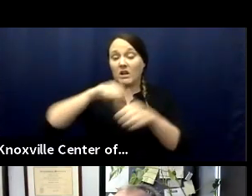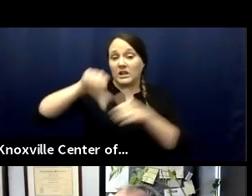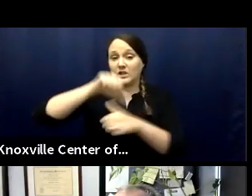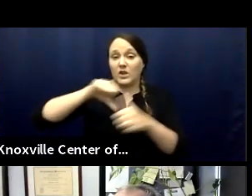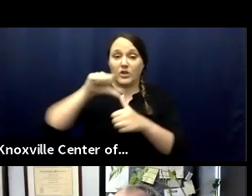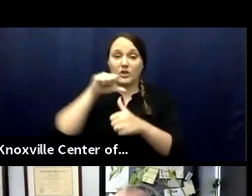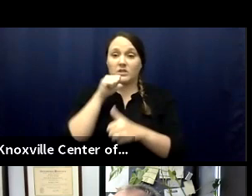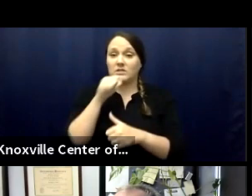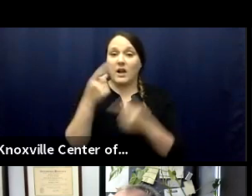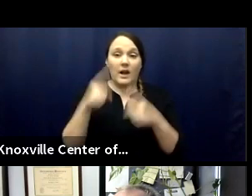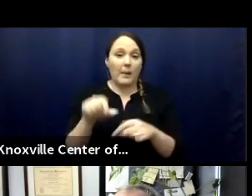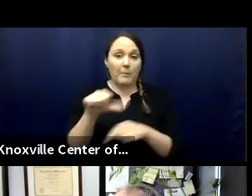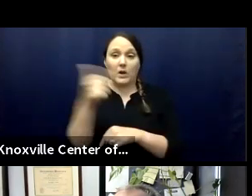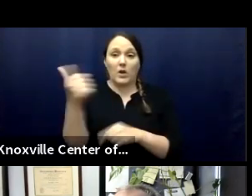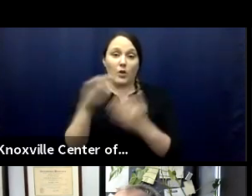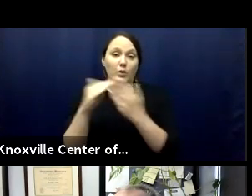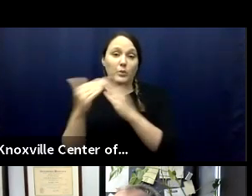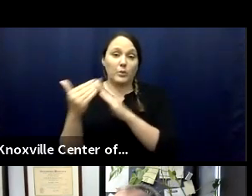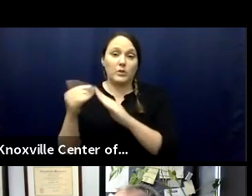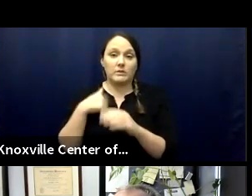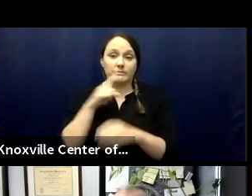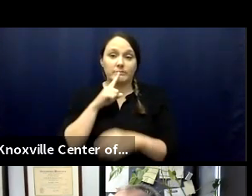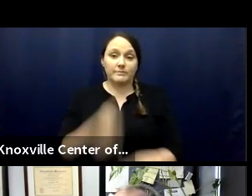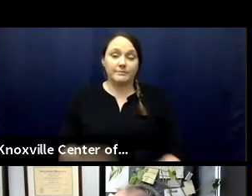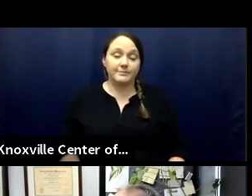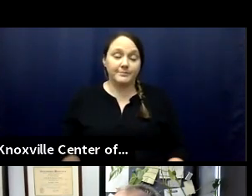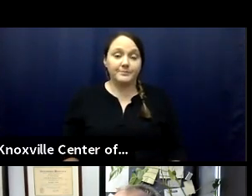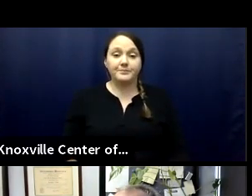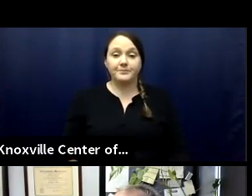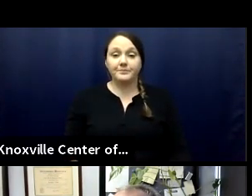I guarantee it. Thank you.